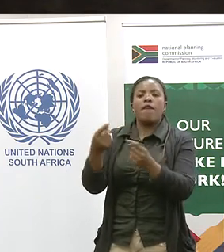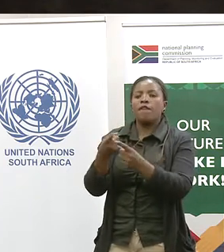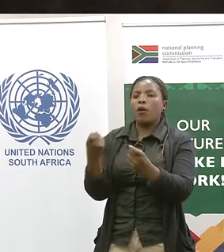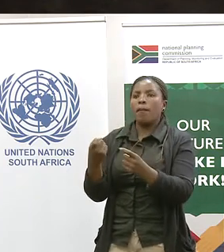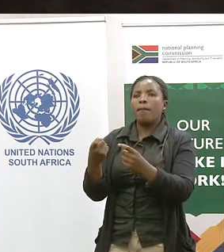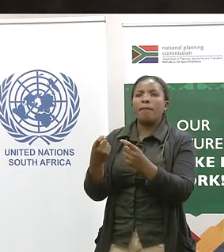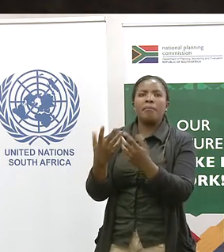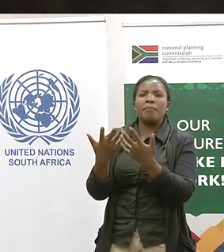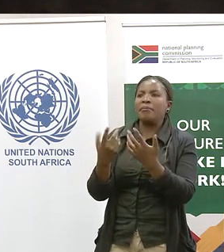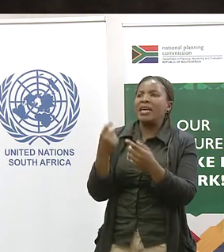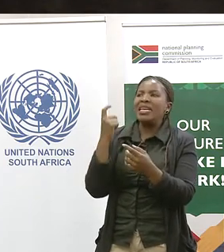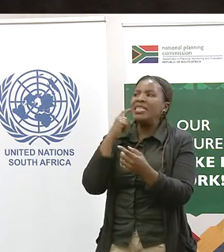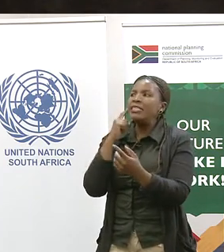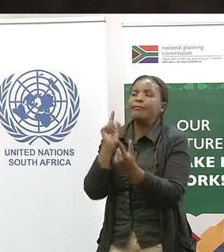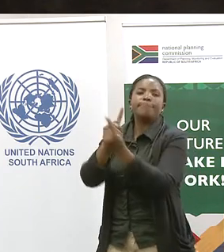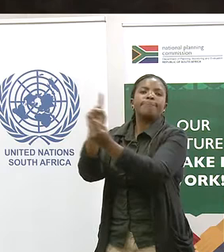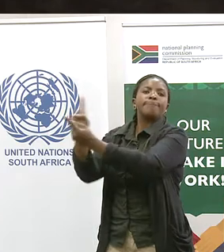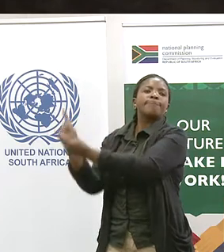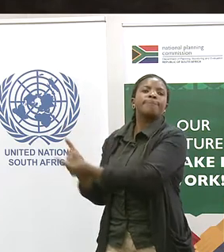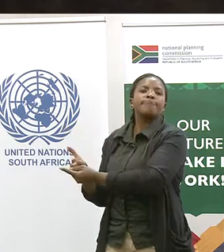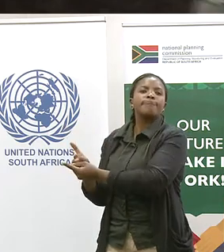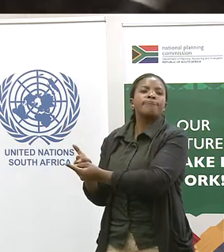that's very necessary.